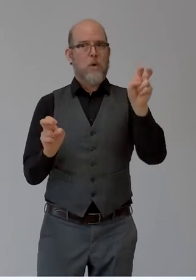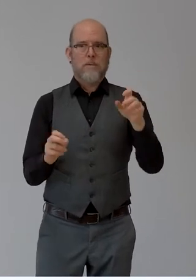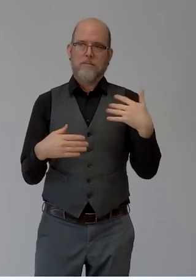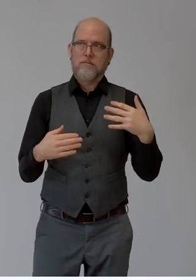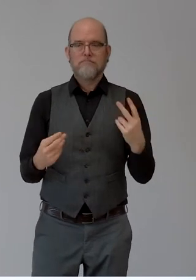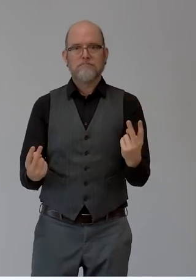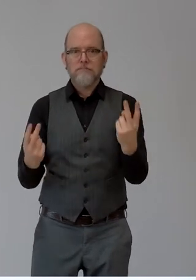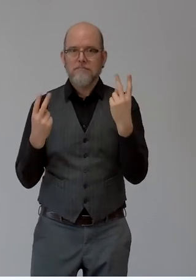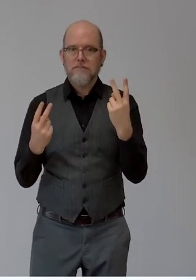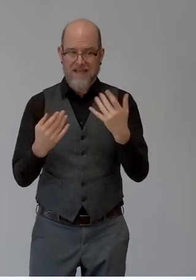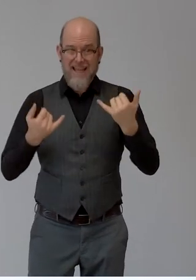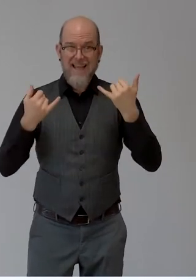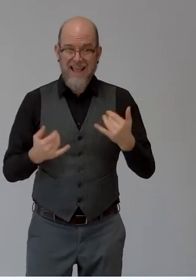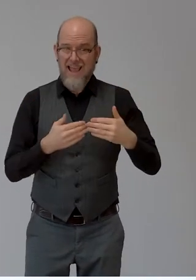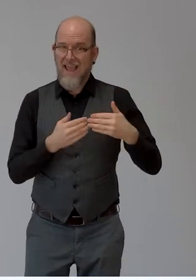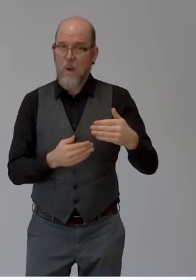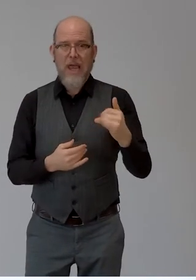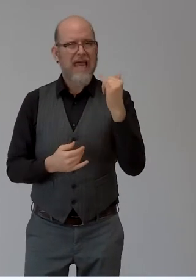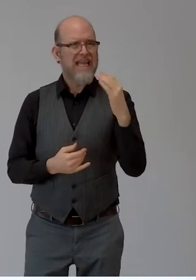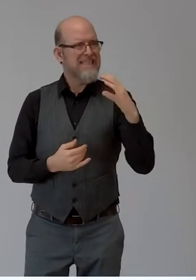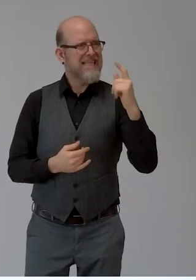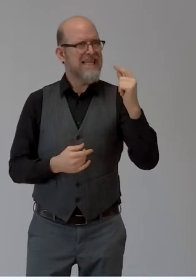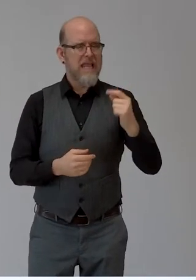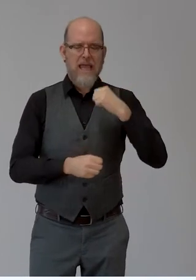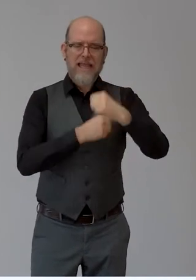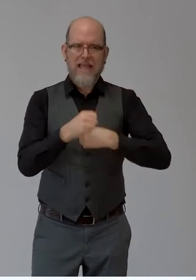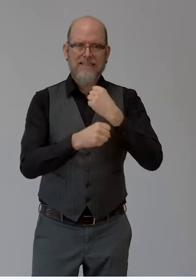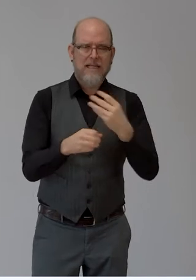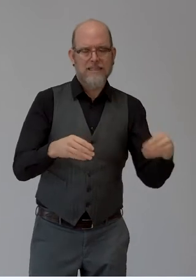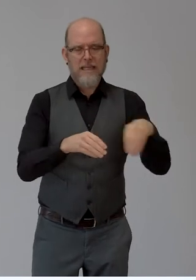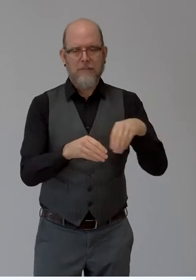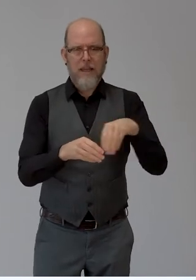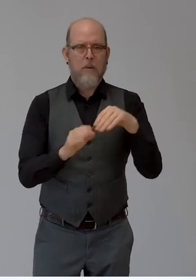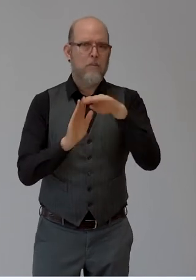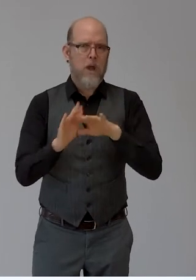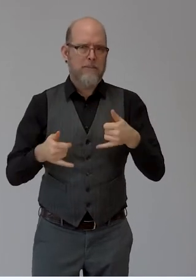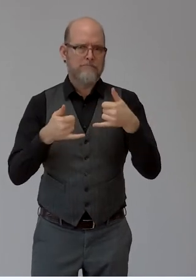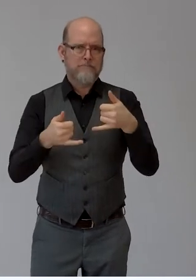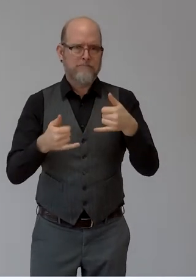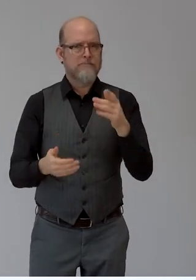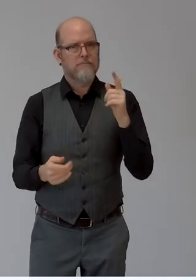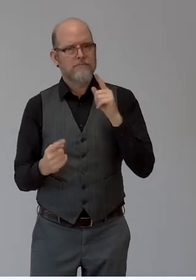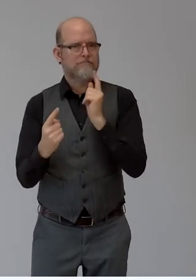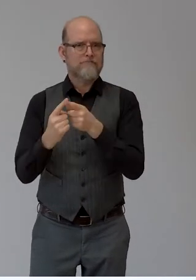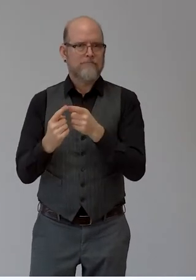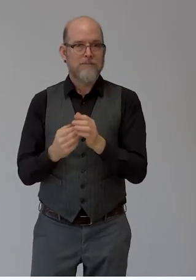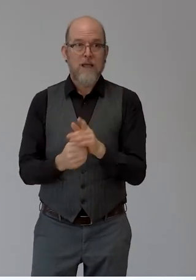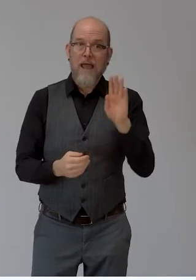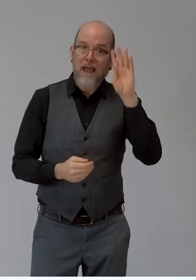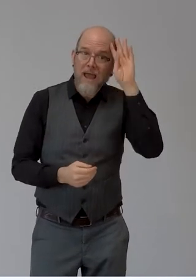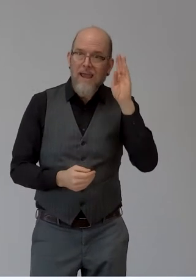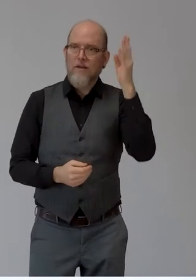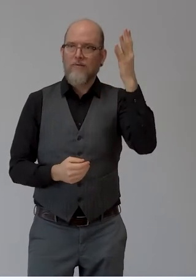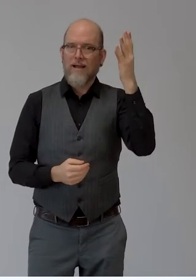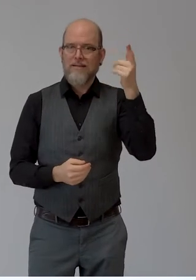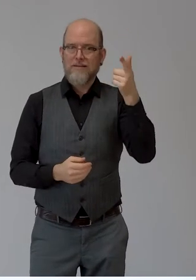we will include it in the call of nominations for each year, because we think this is a very innovative and dynamic sector